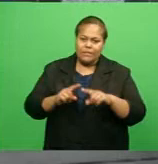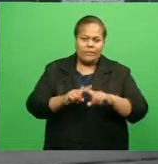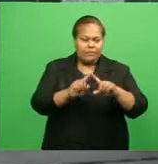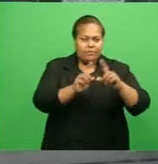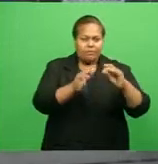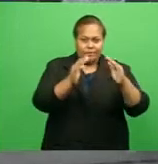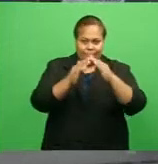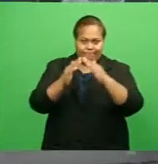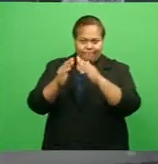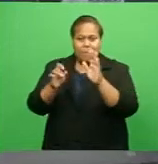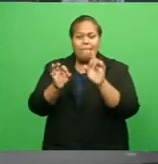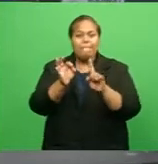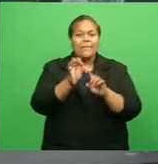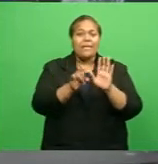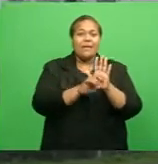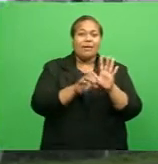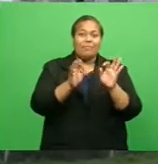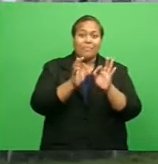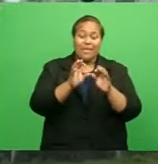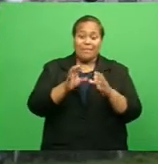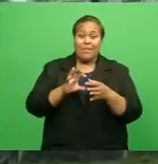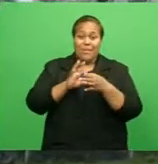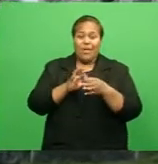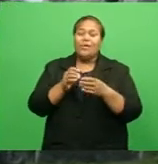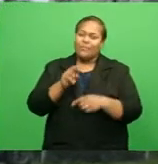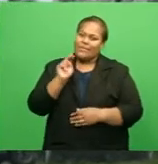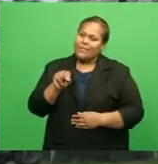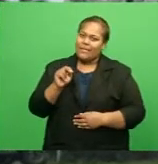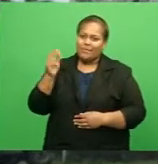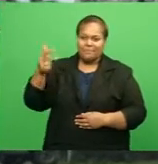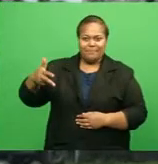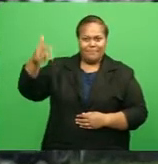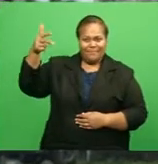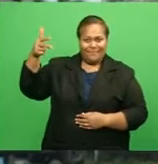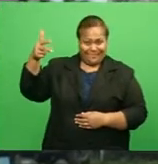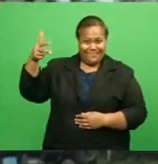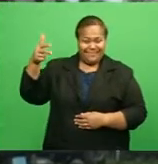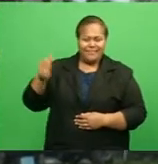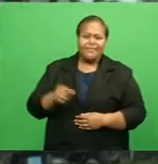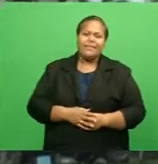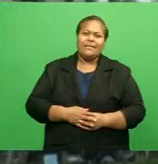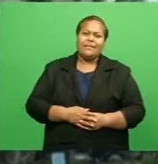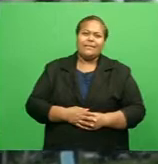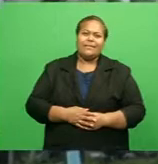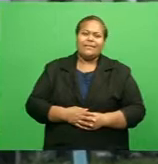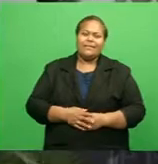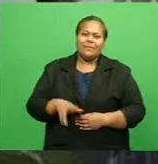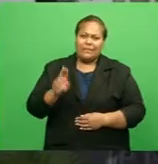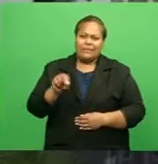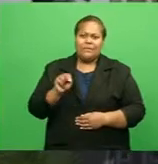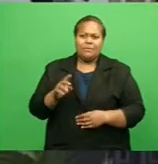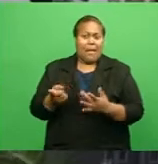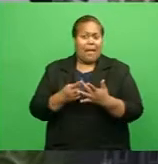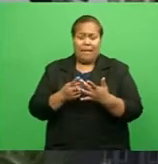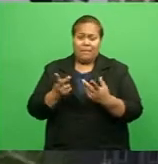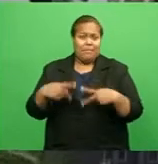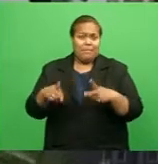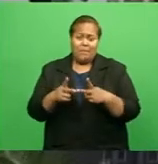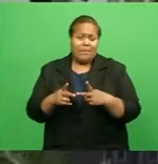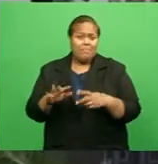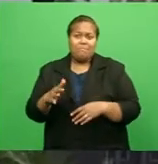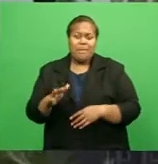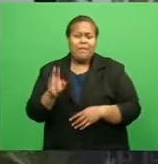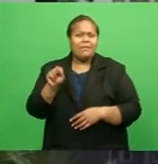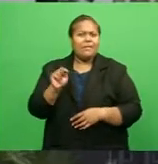need the CCTV cameras, but in other places maybe we need security people, security